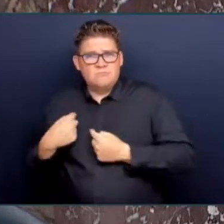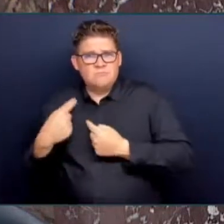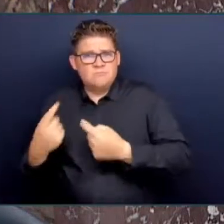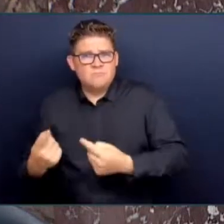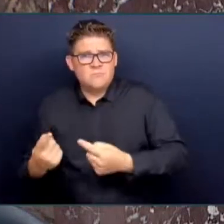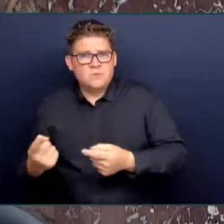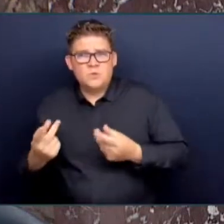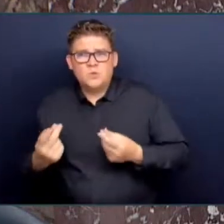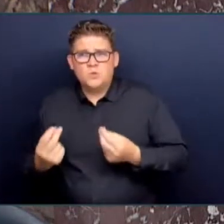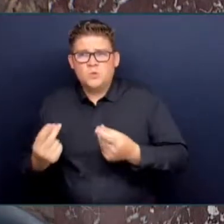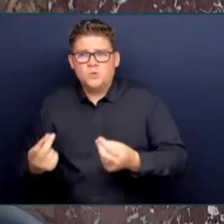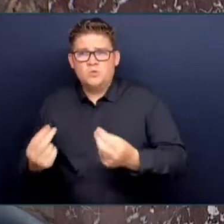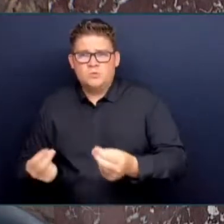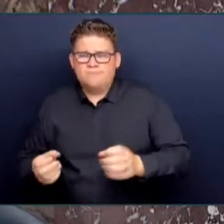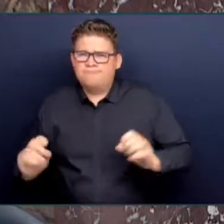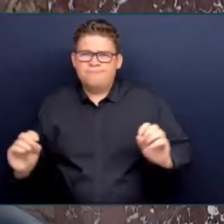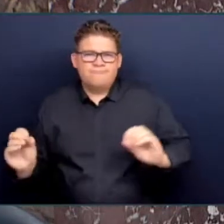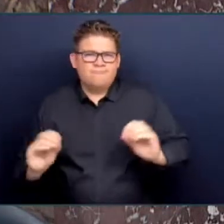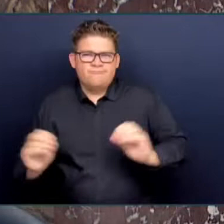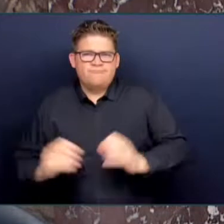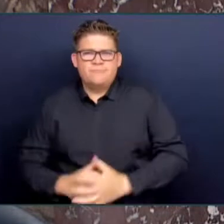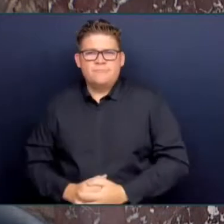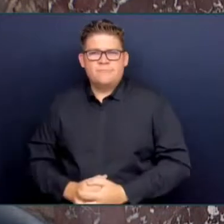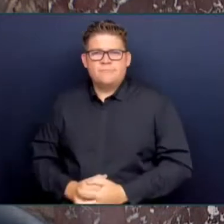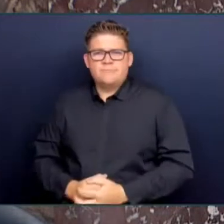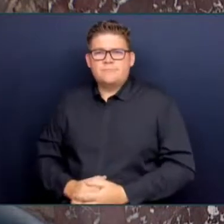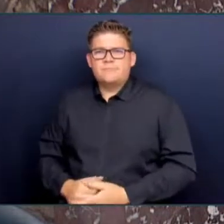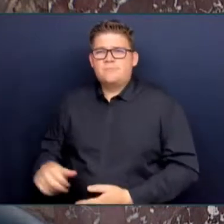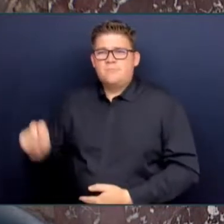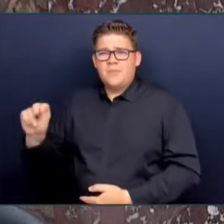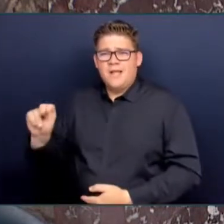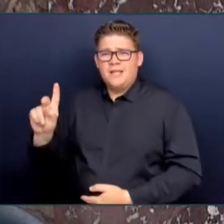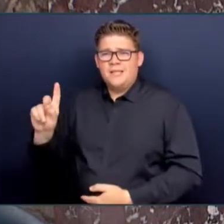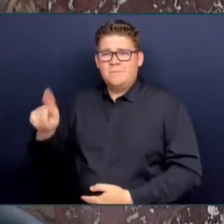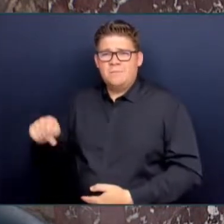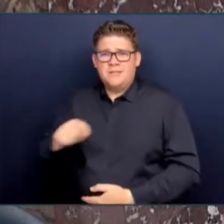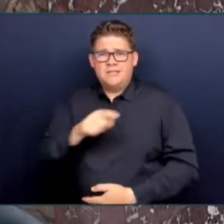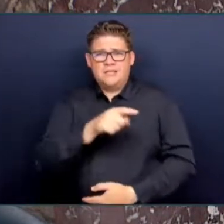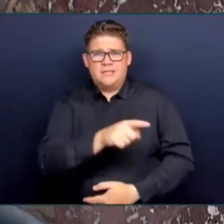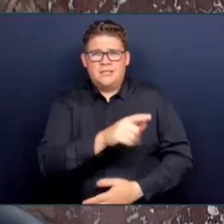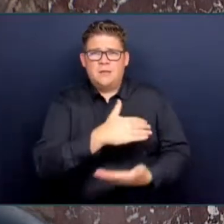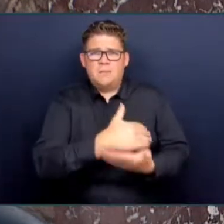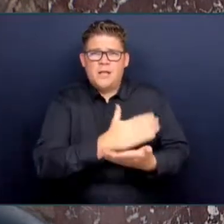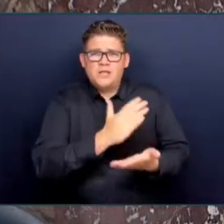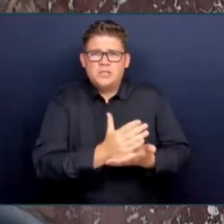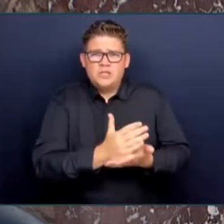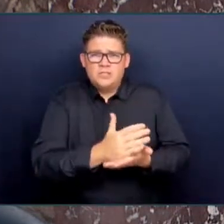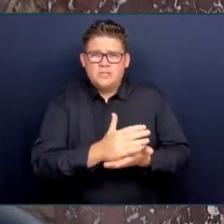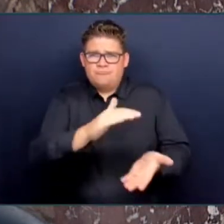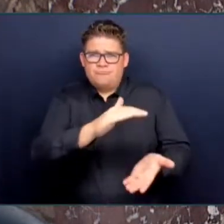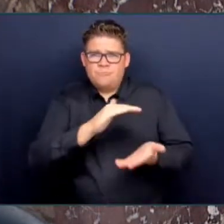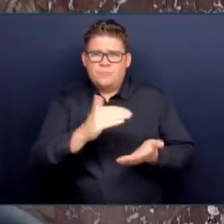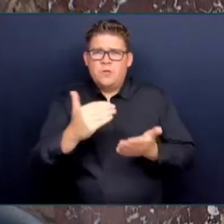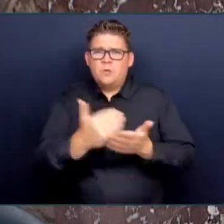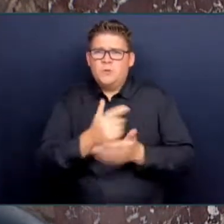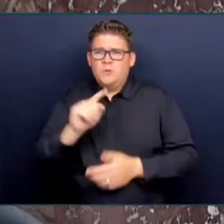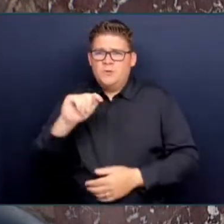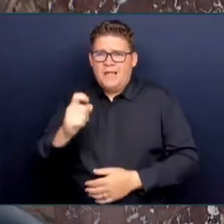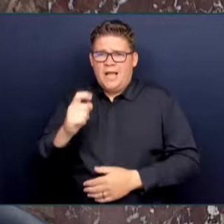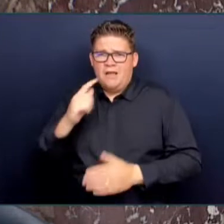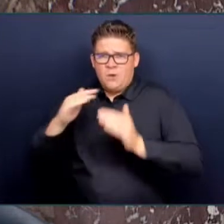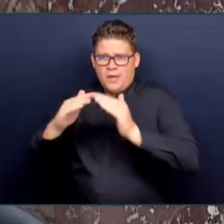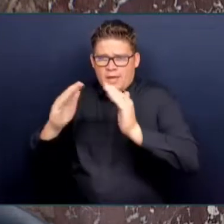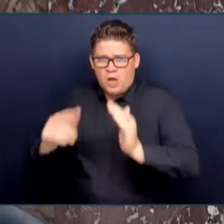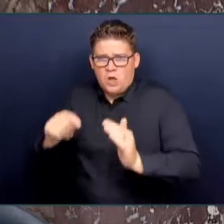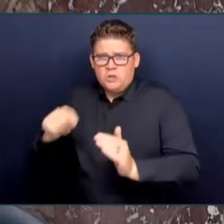whole blizzard of new taxes on housing, and they assured us that this was how they were going to get to more affordable housing. So here we are